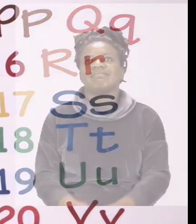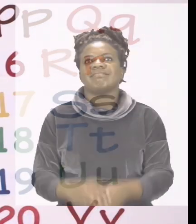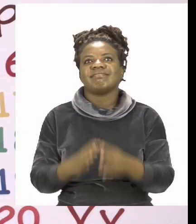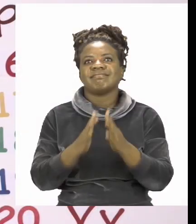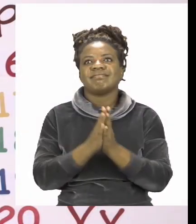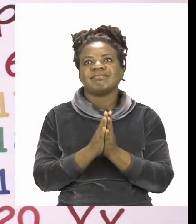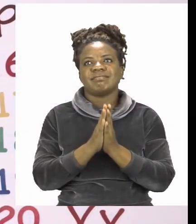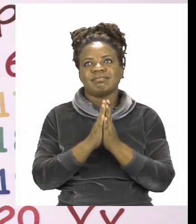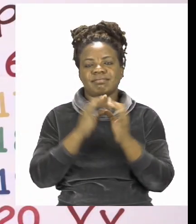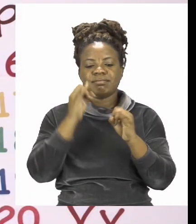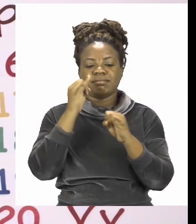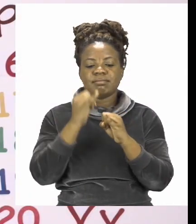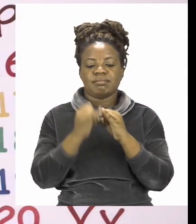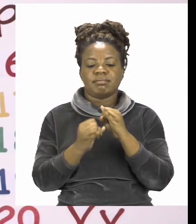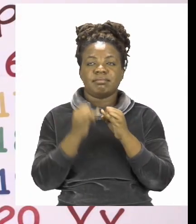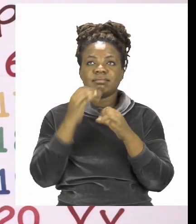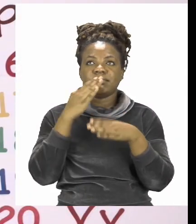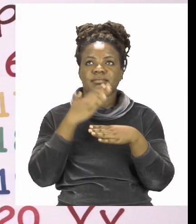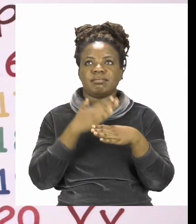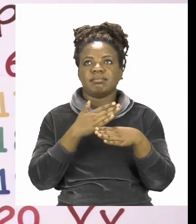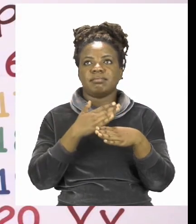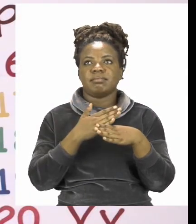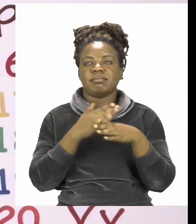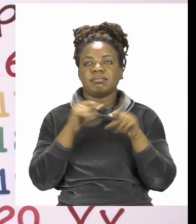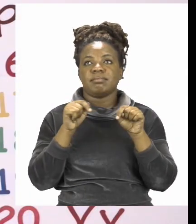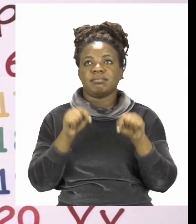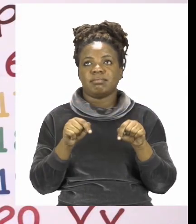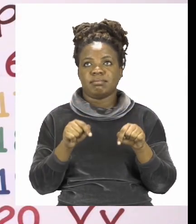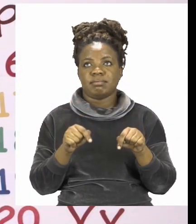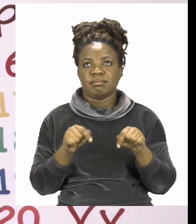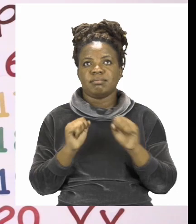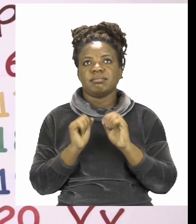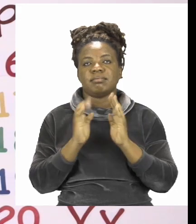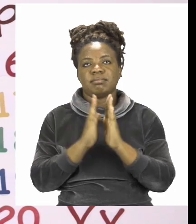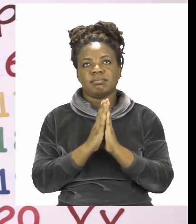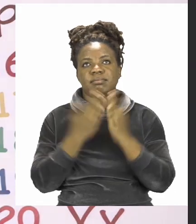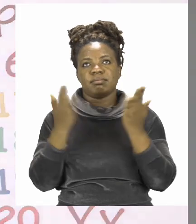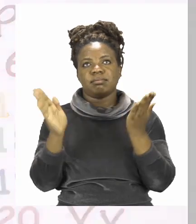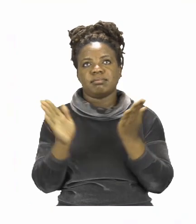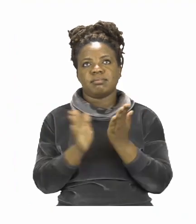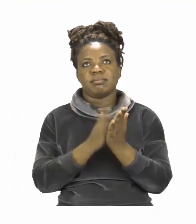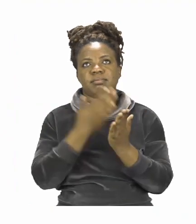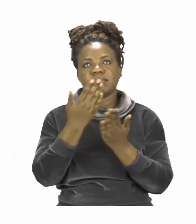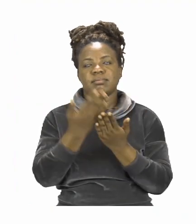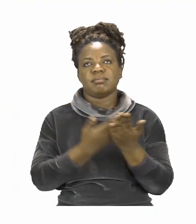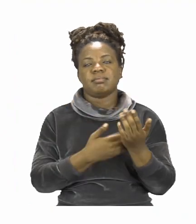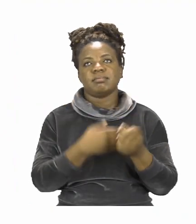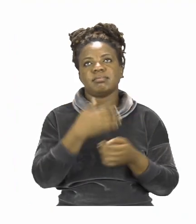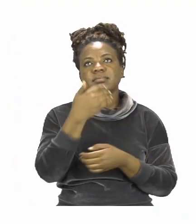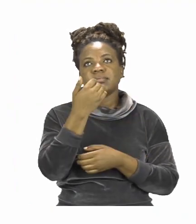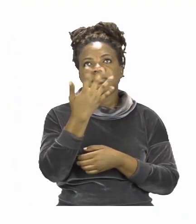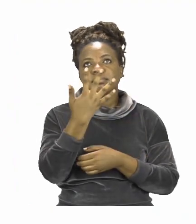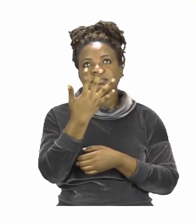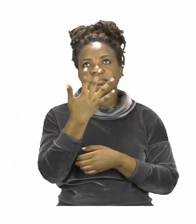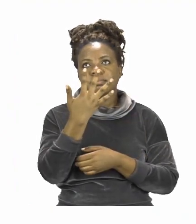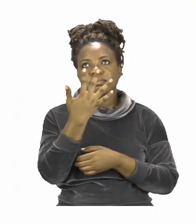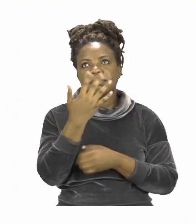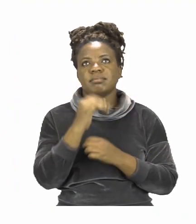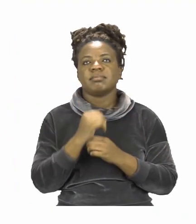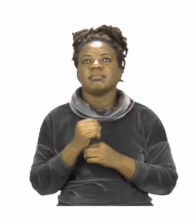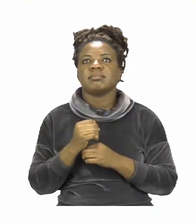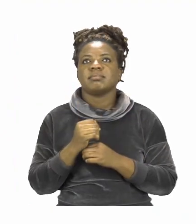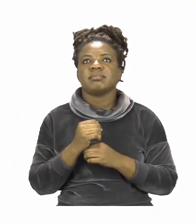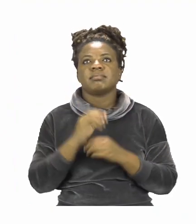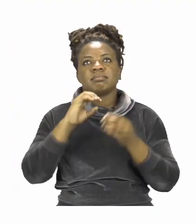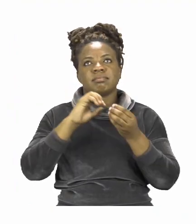The last part of our lesson today, we're going to find it on page 5. On page 5, we are going to be